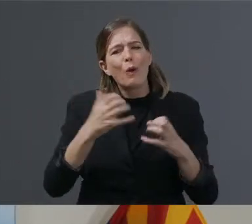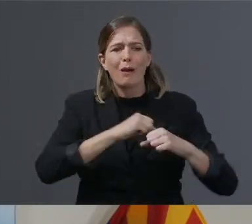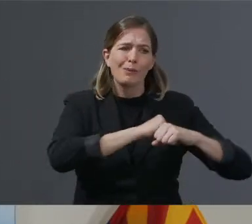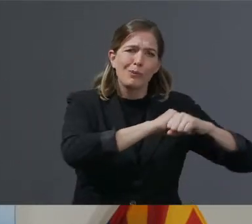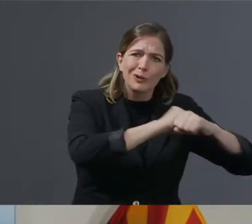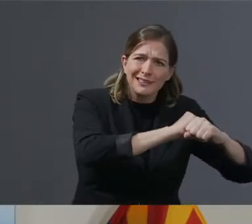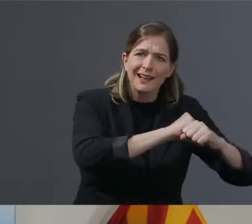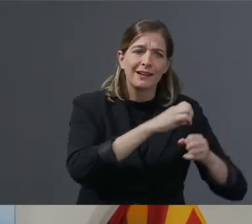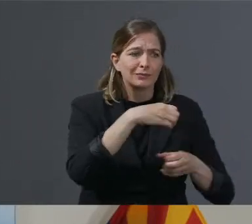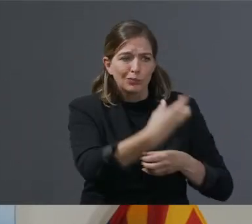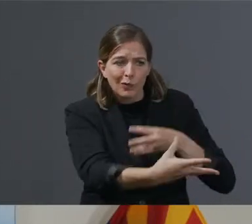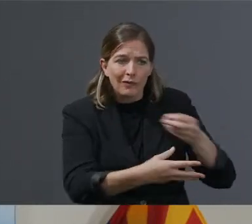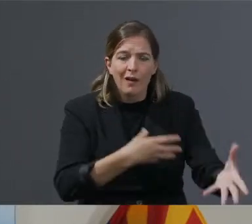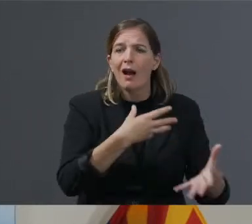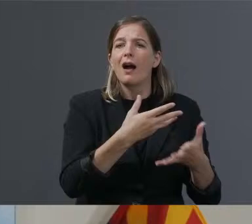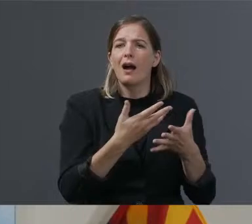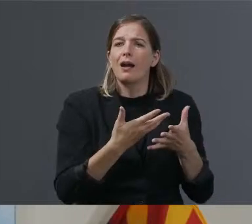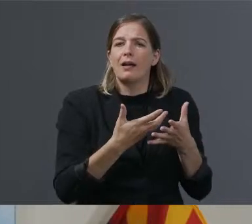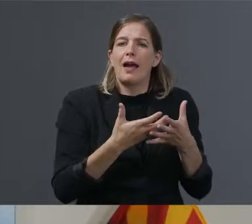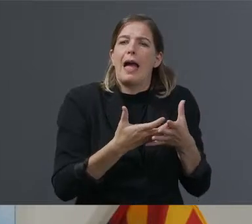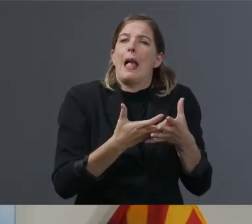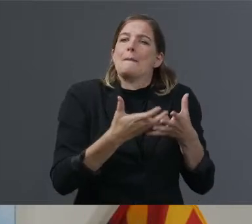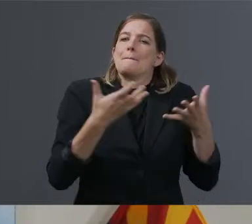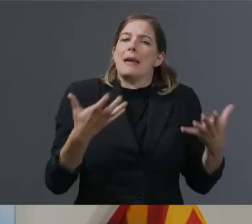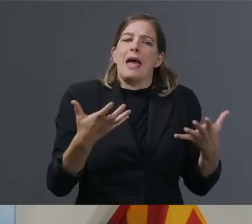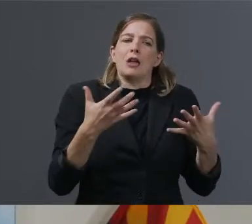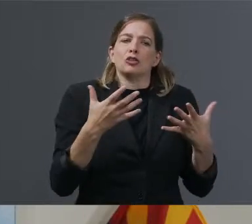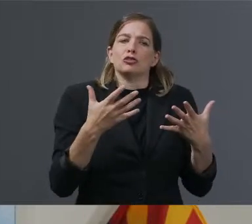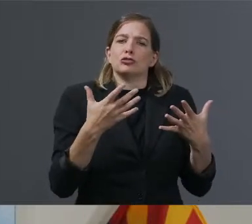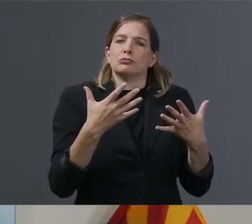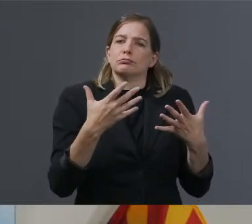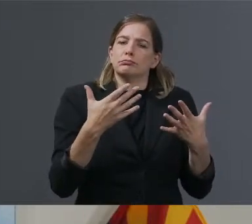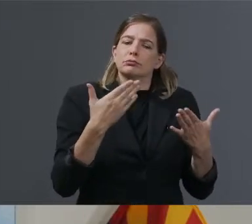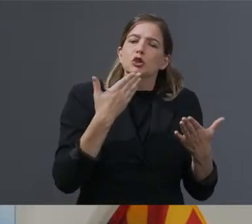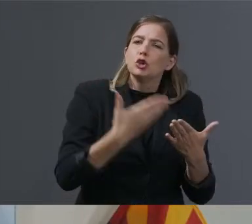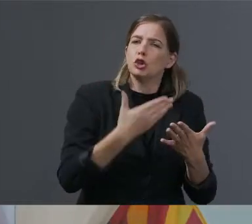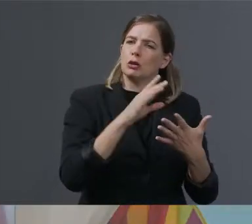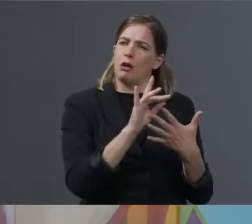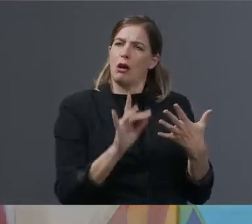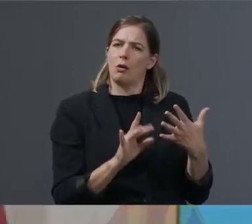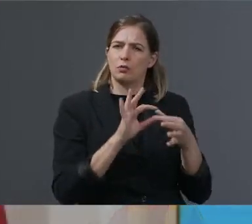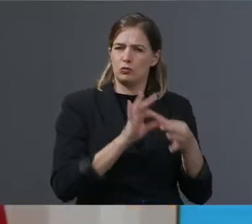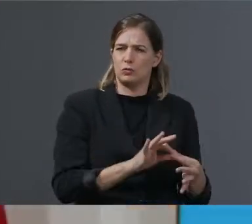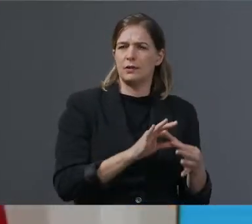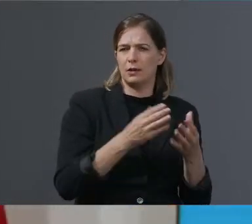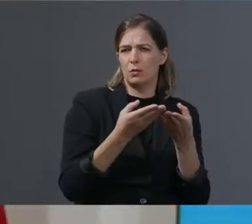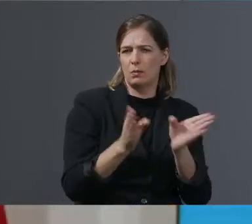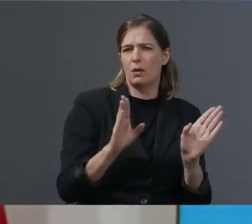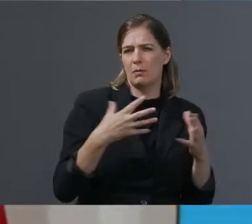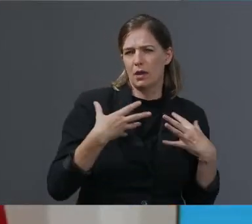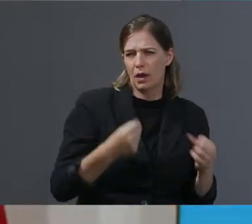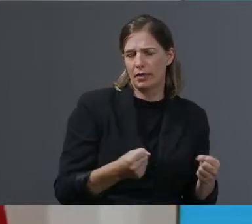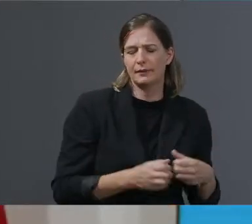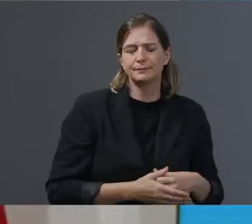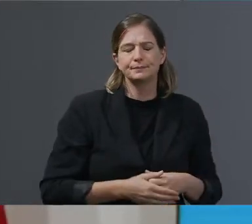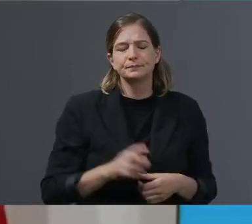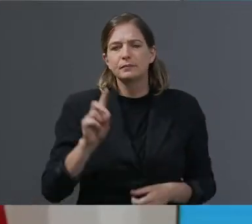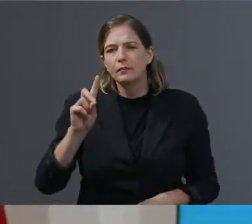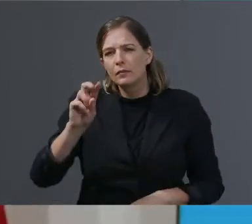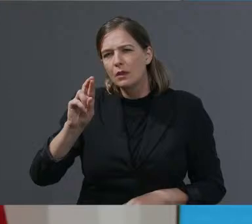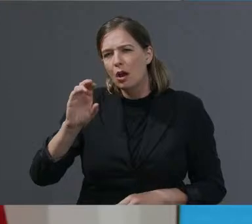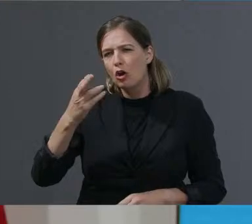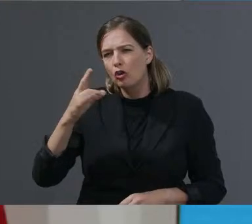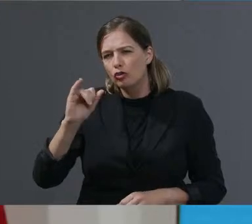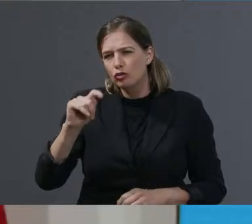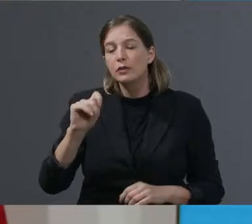much positive options around public health. Sure. So the Department of Corrections does post